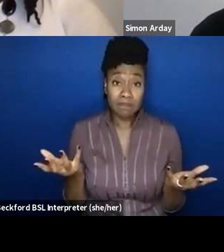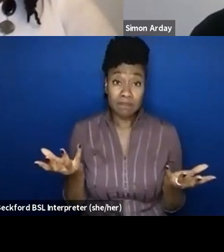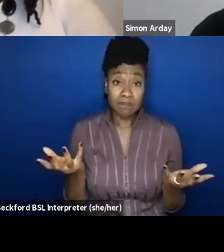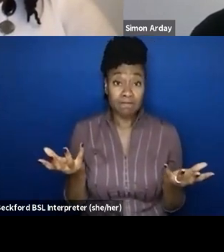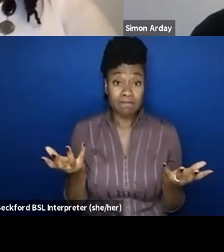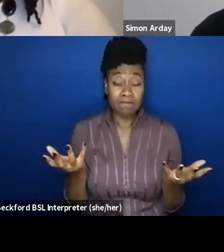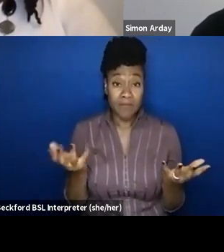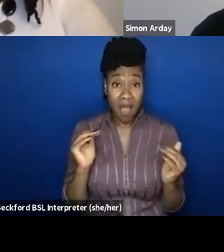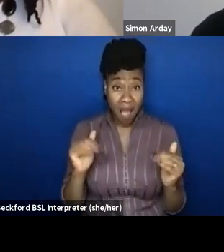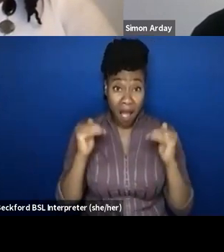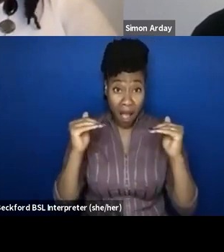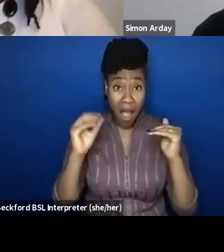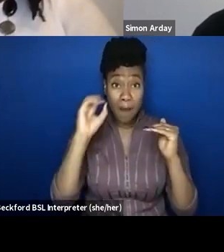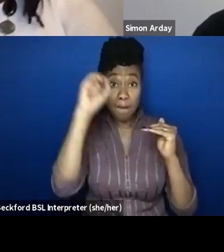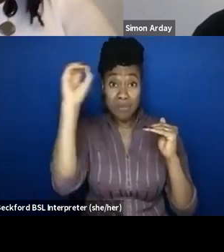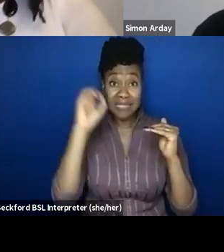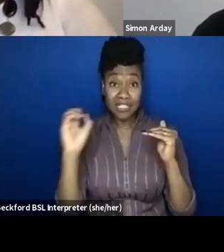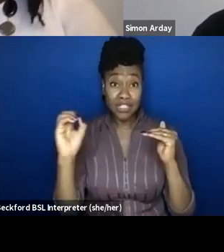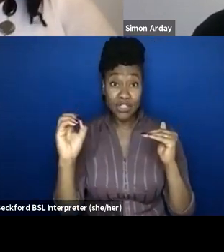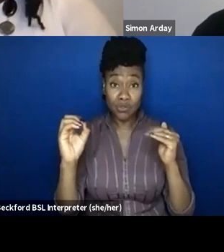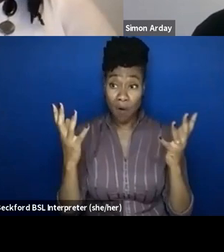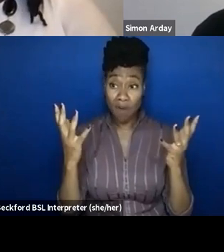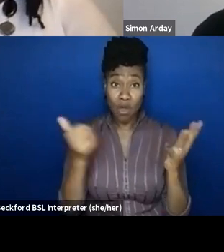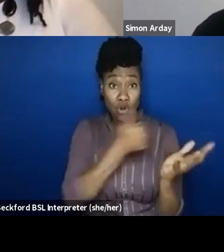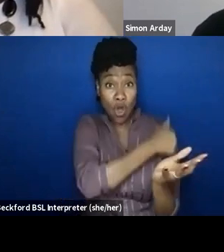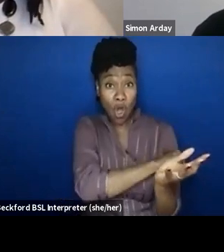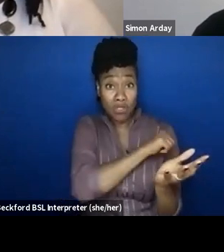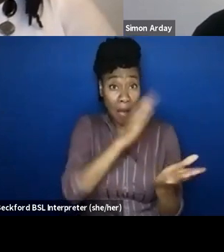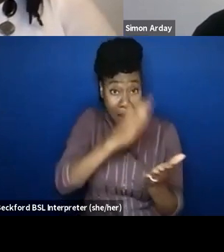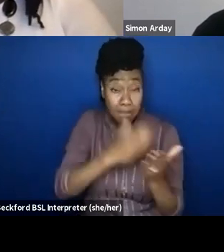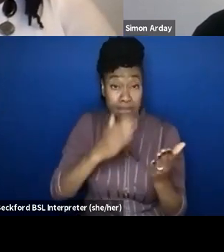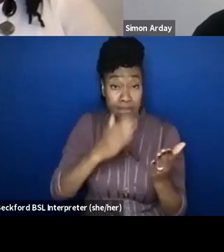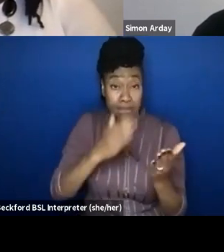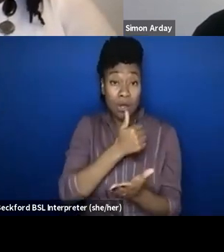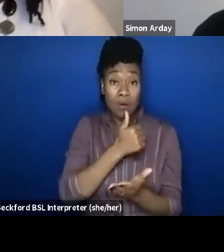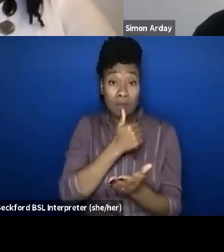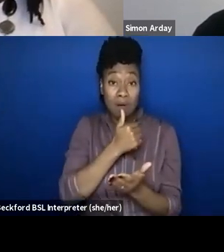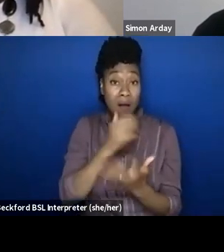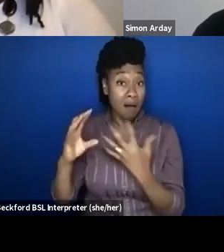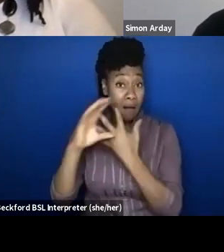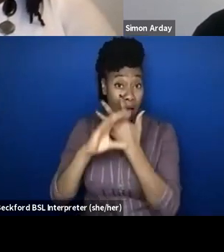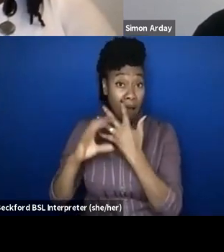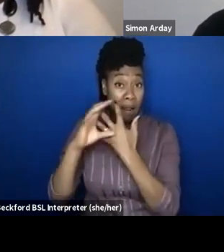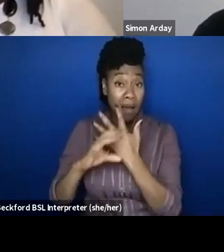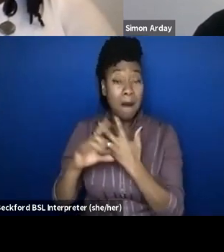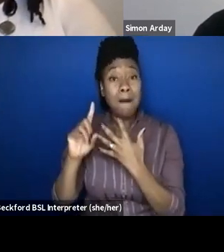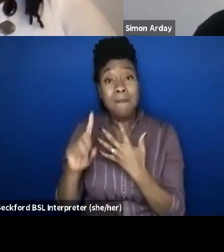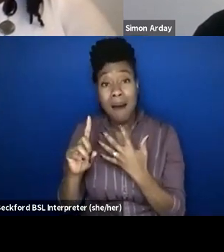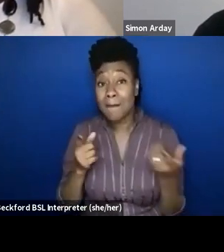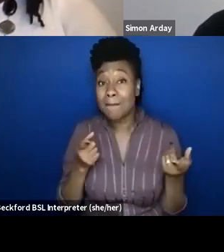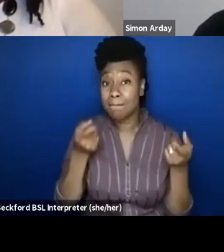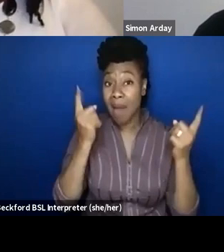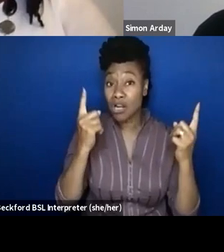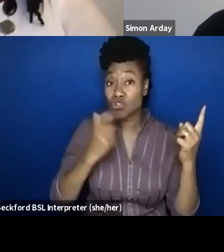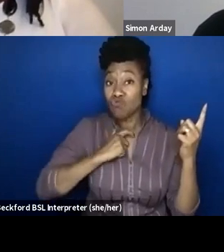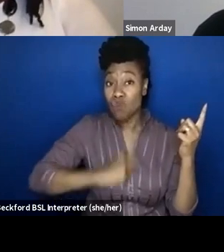they make up a large number of the workforce, but unfortunately, in terms of management roles and supervisor roles,